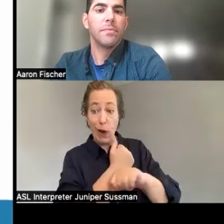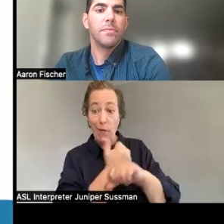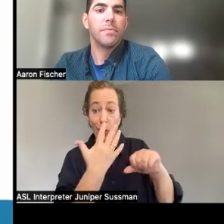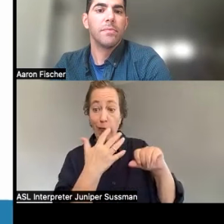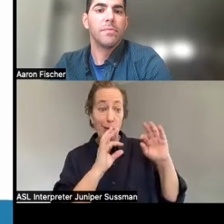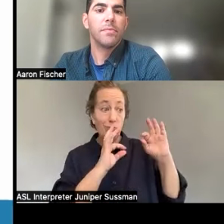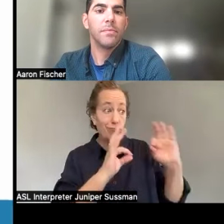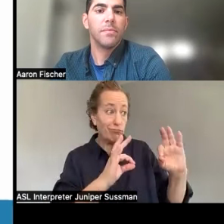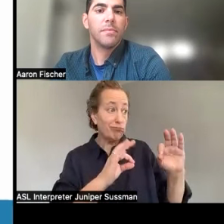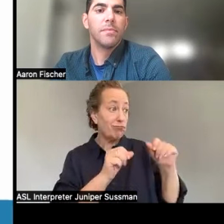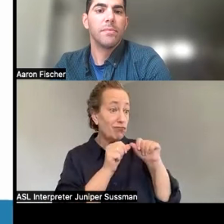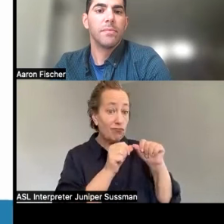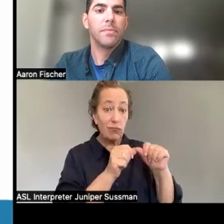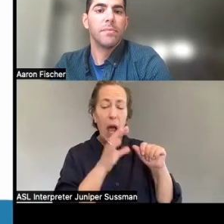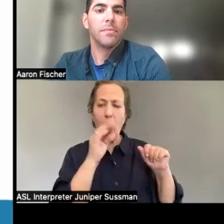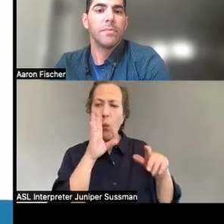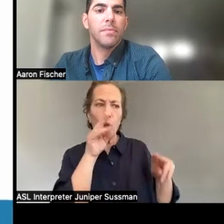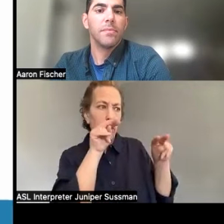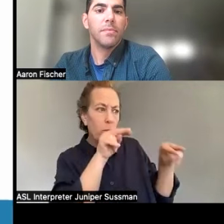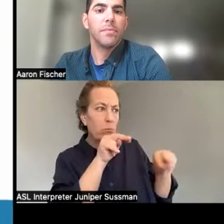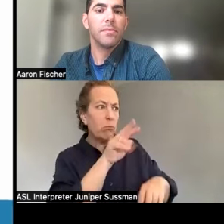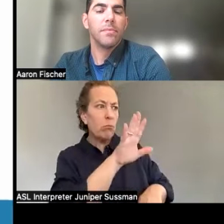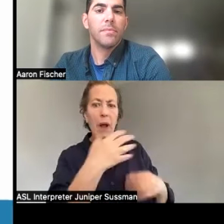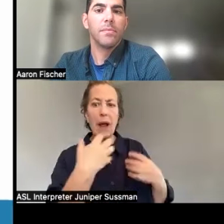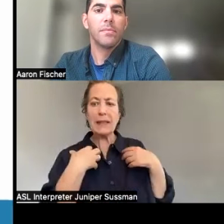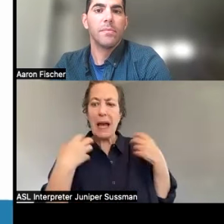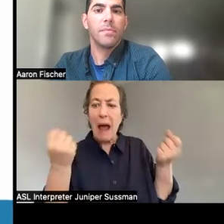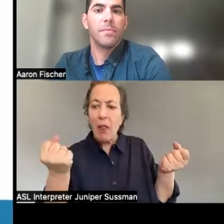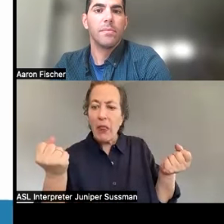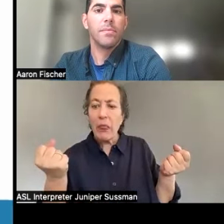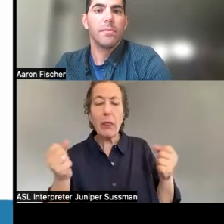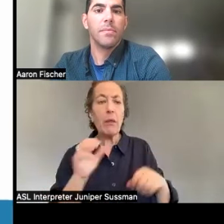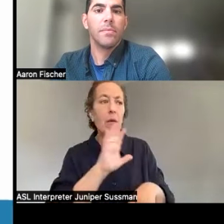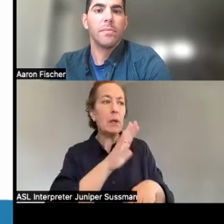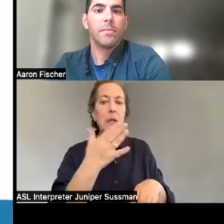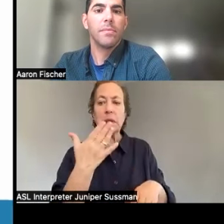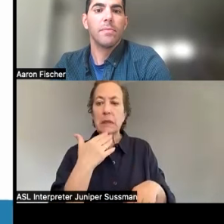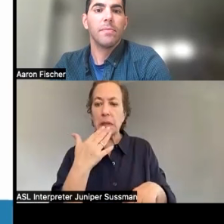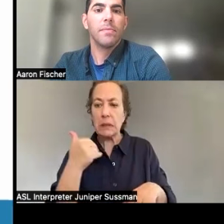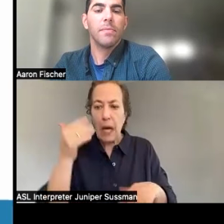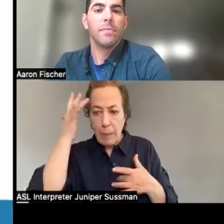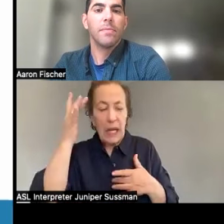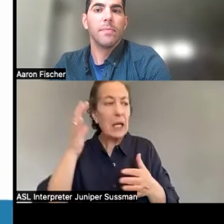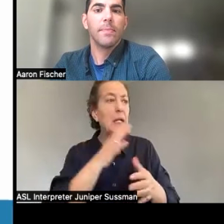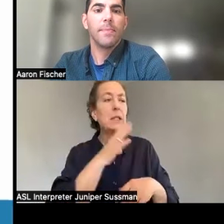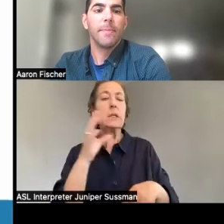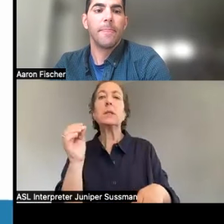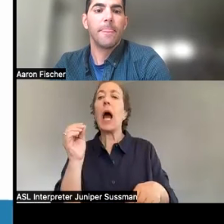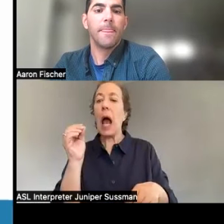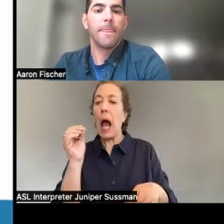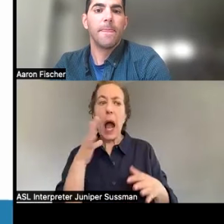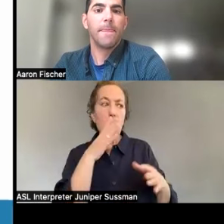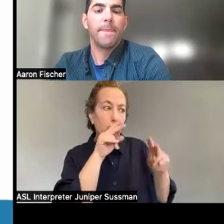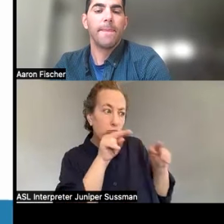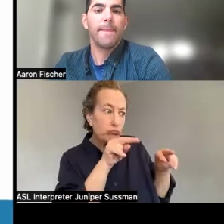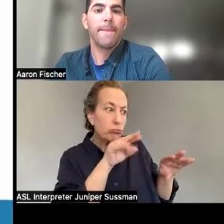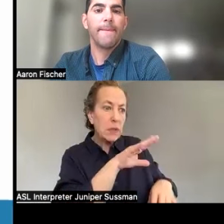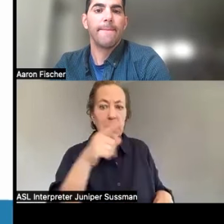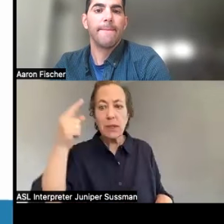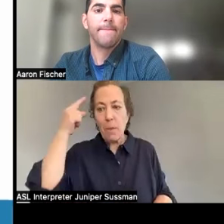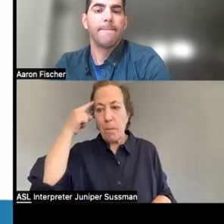to monitor his health and his diabetes and to assure that his mental health conditions